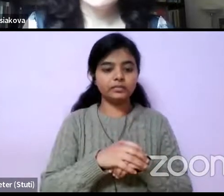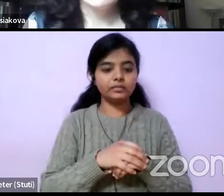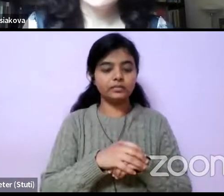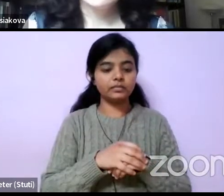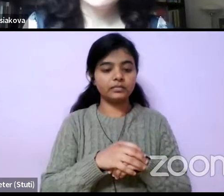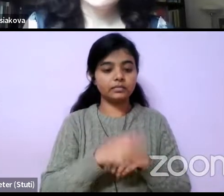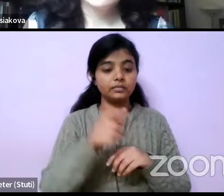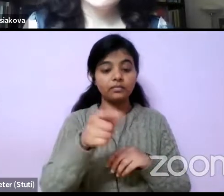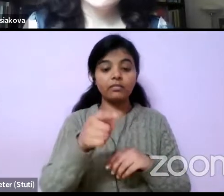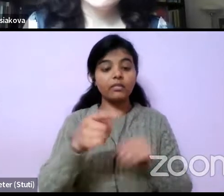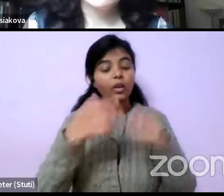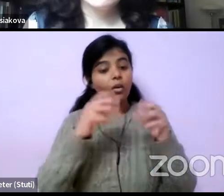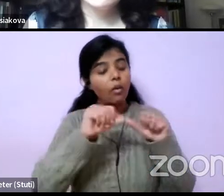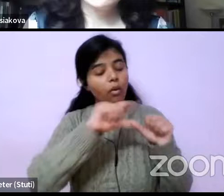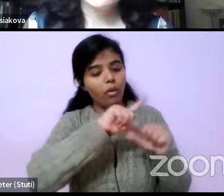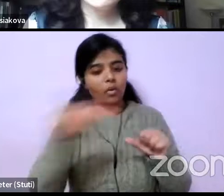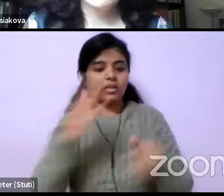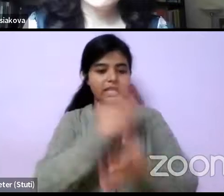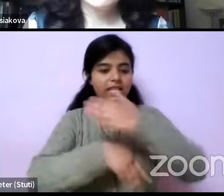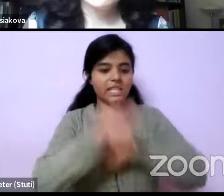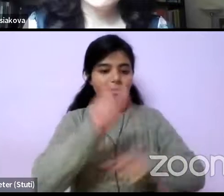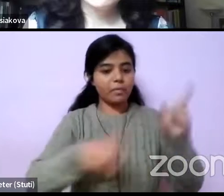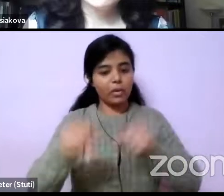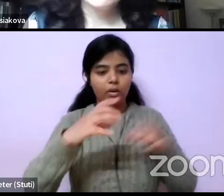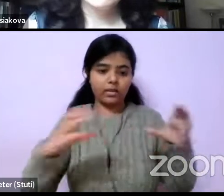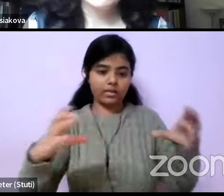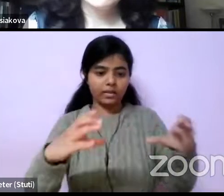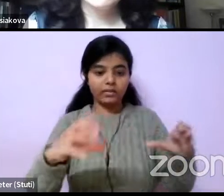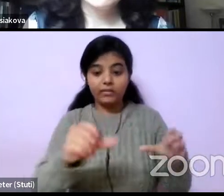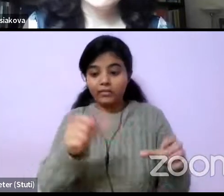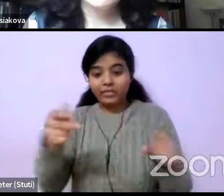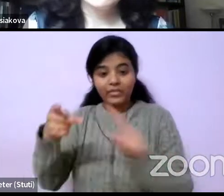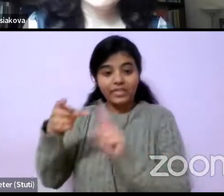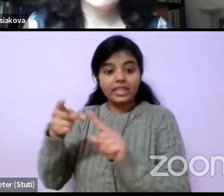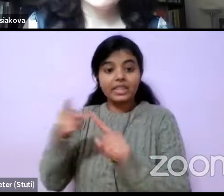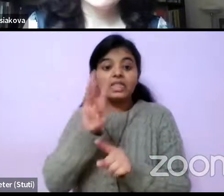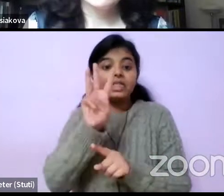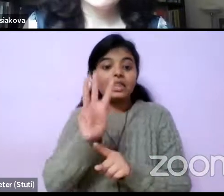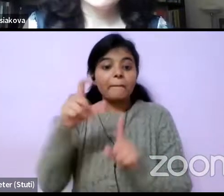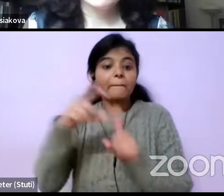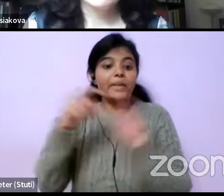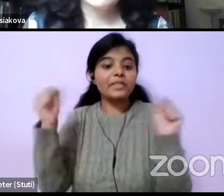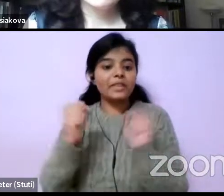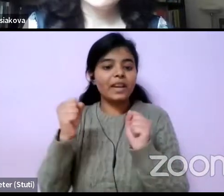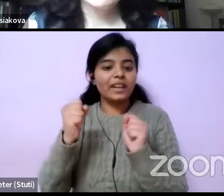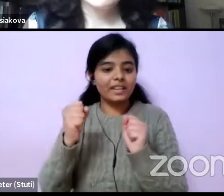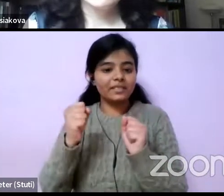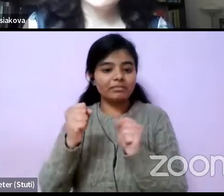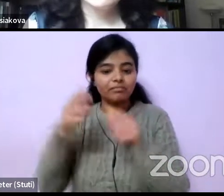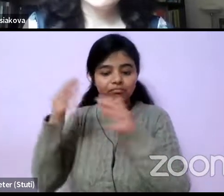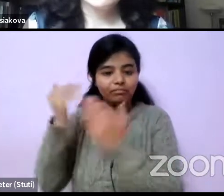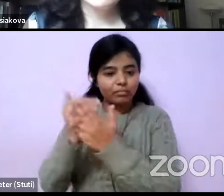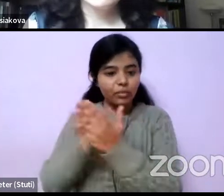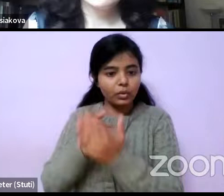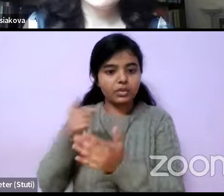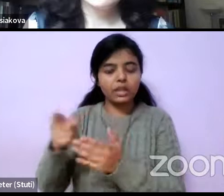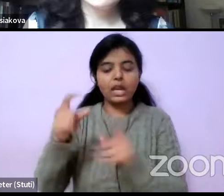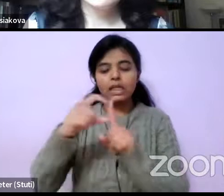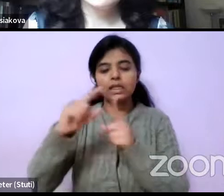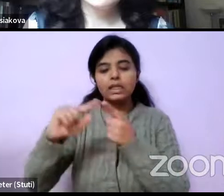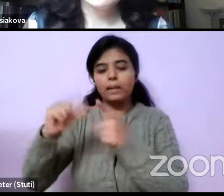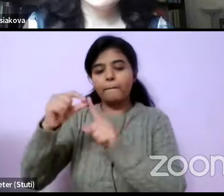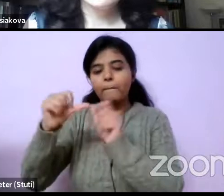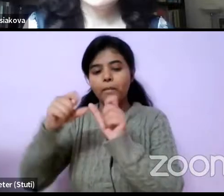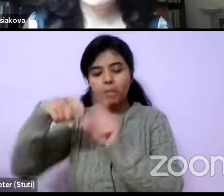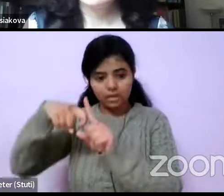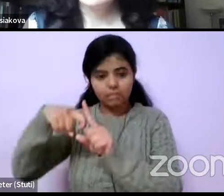all types of disabled group movement. Second is called the December 3 movement. It's by run by Deepak Nathan, who is